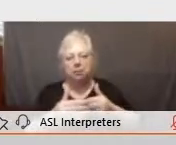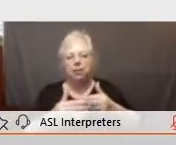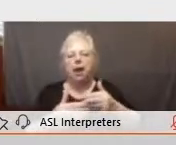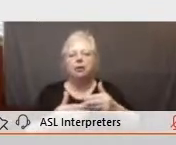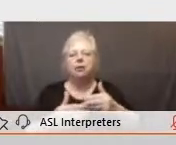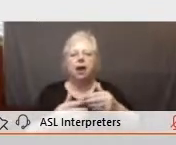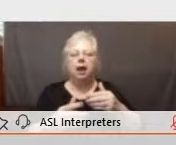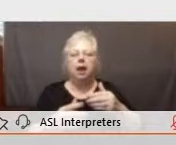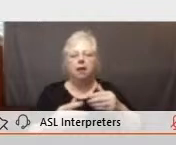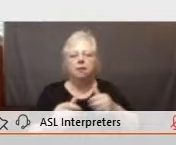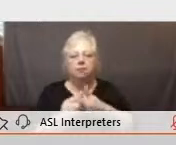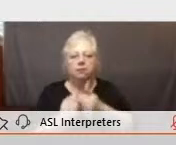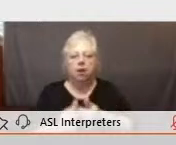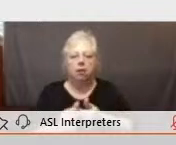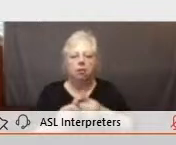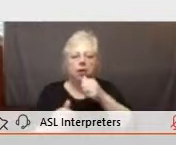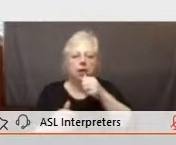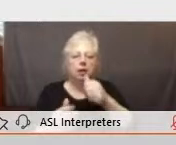28th, 2020.